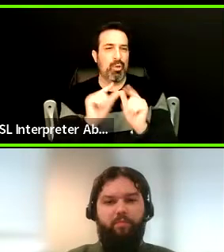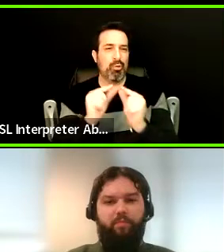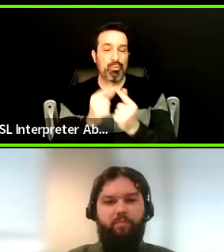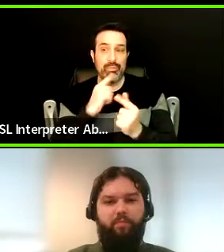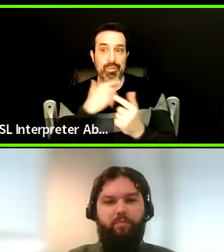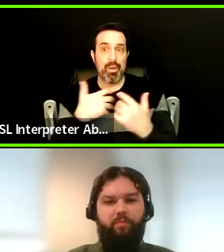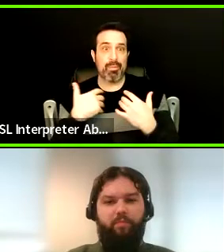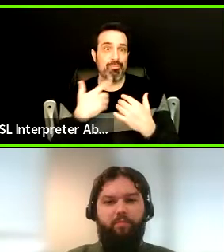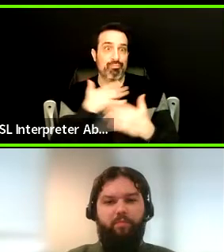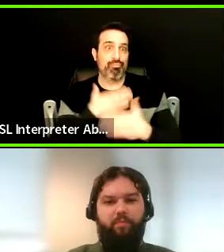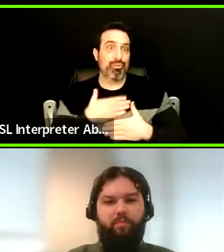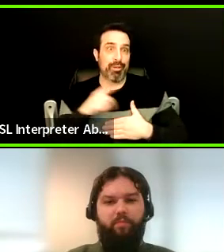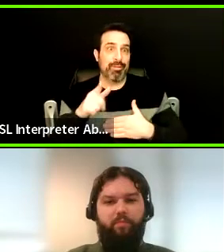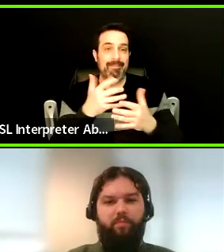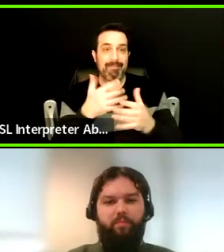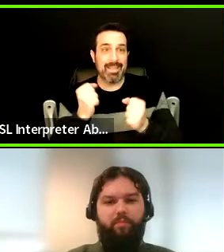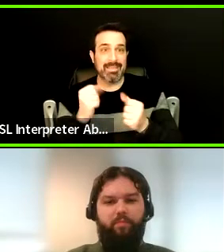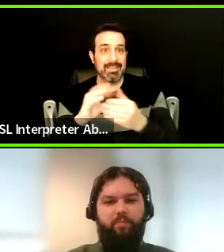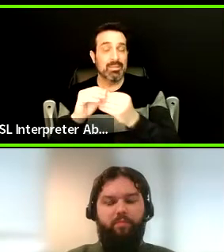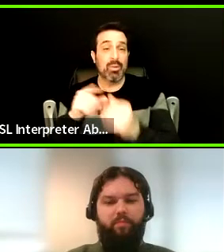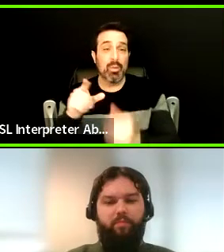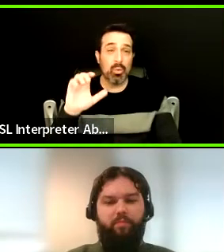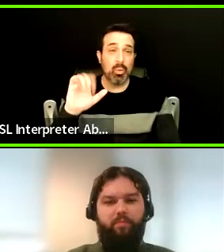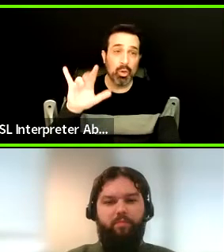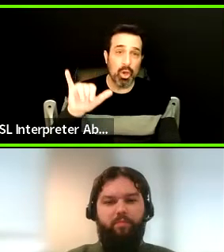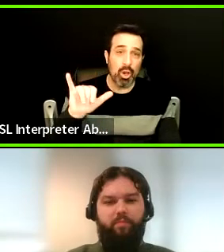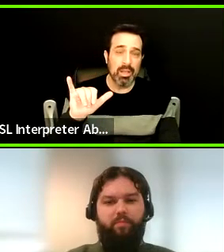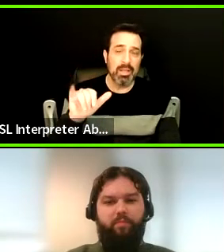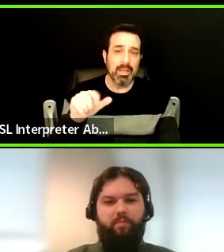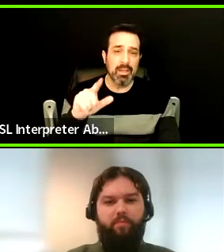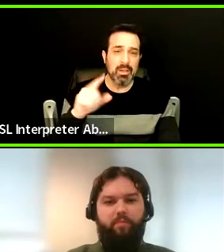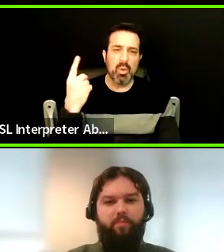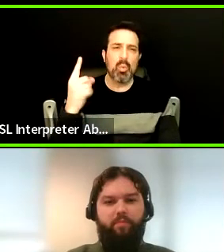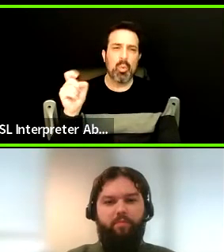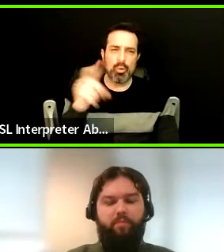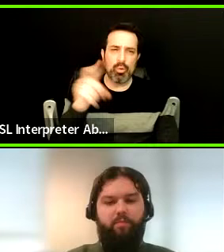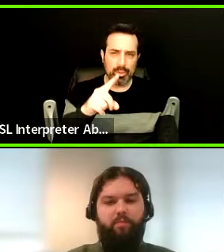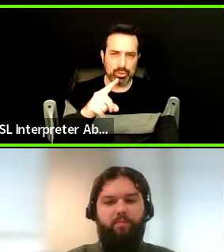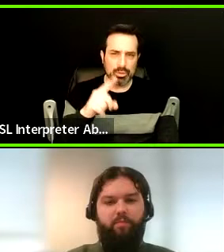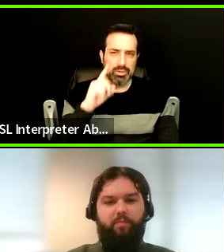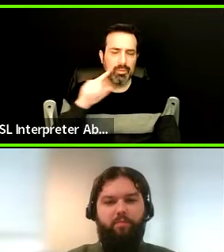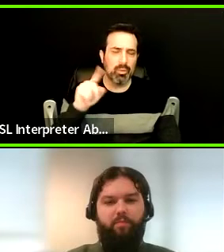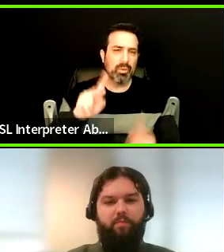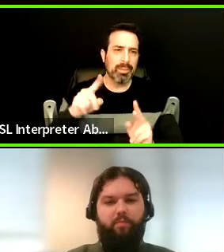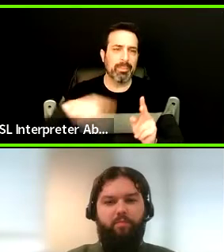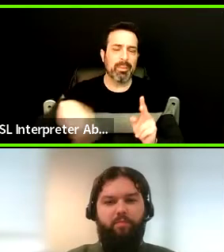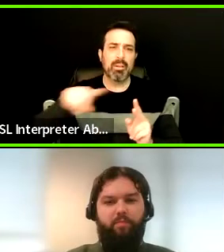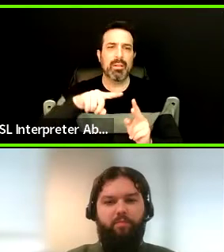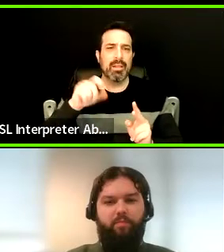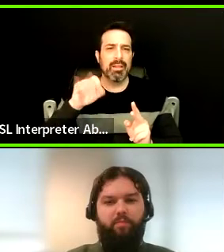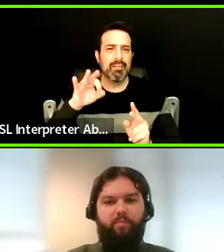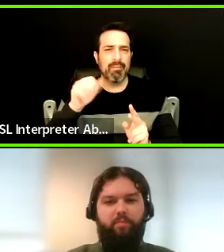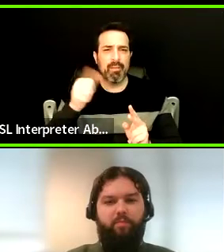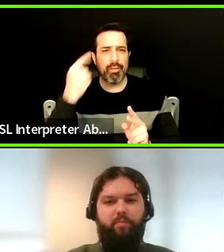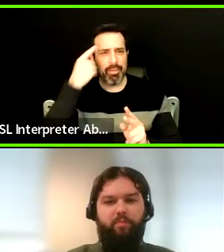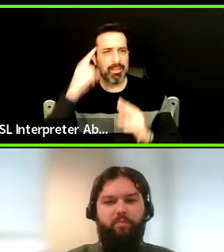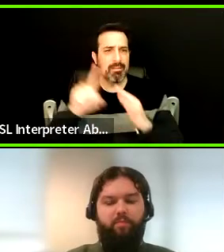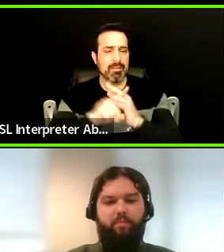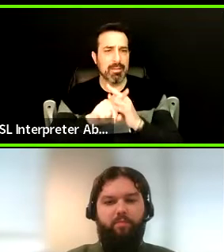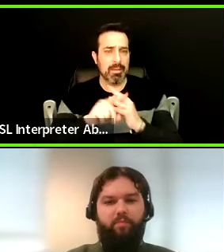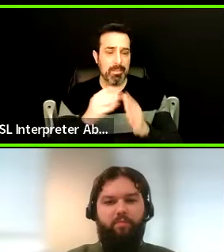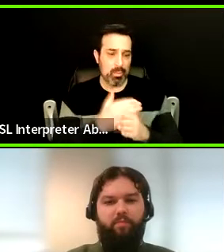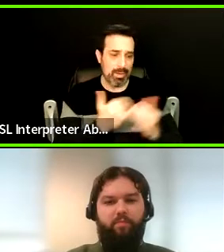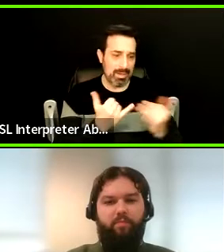quick report outs. Go ahead, Carly. Just one question for the bit of folks here. If there's other things they think of